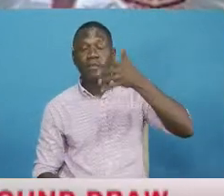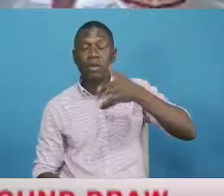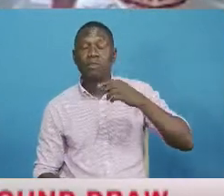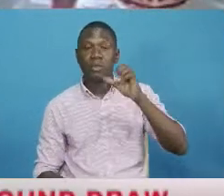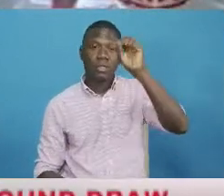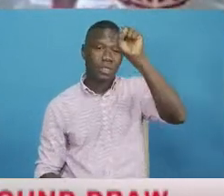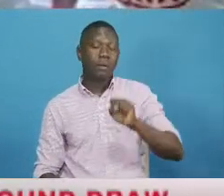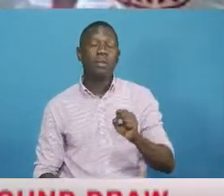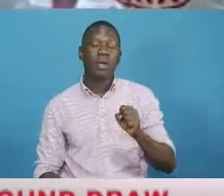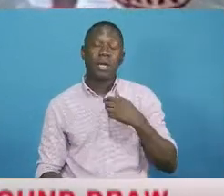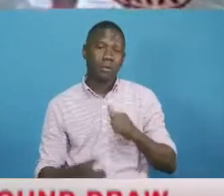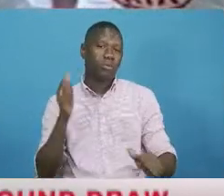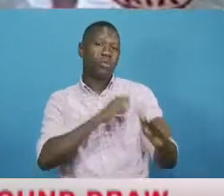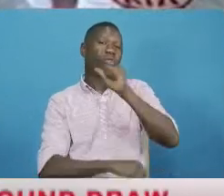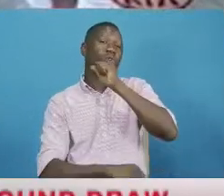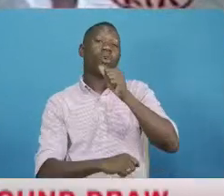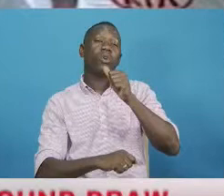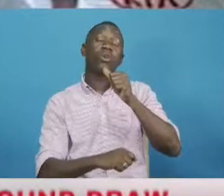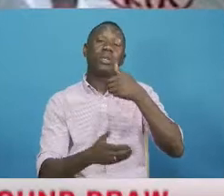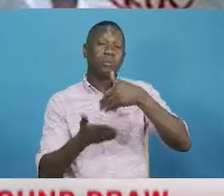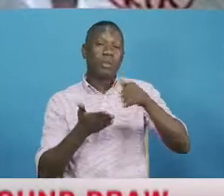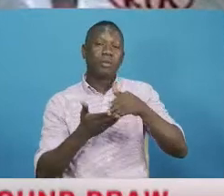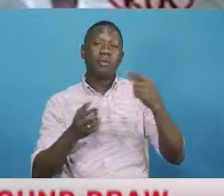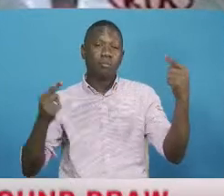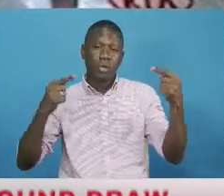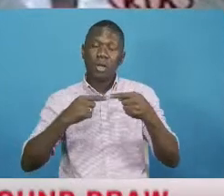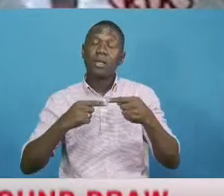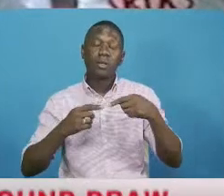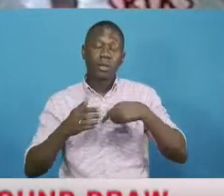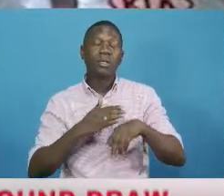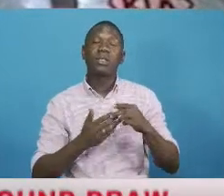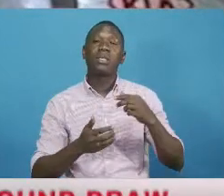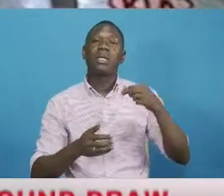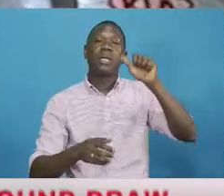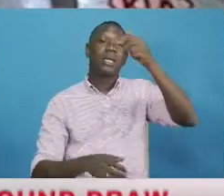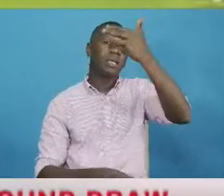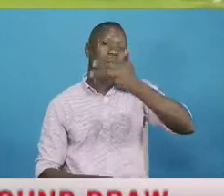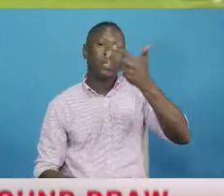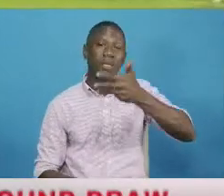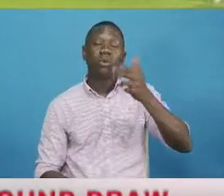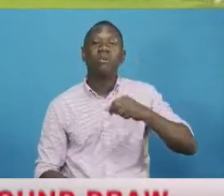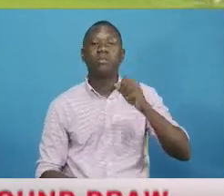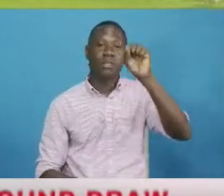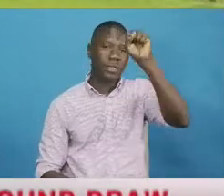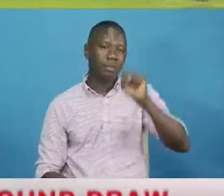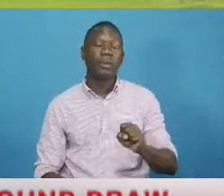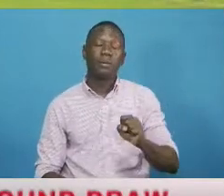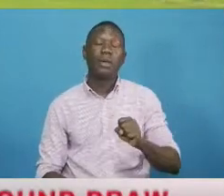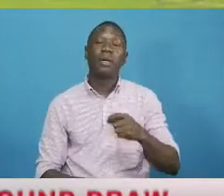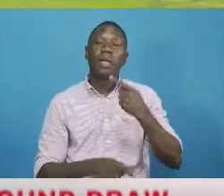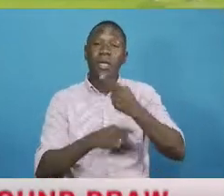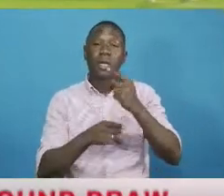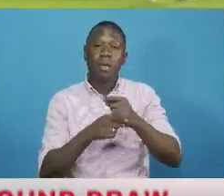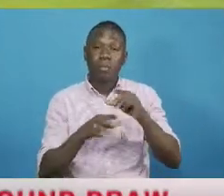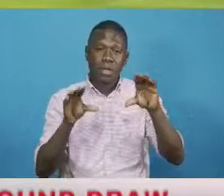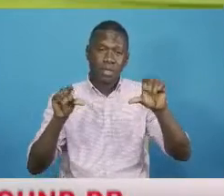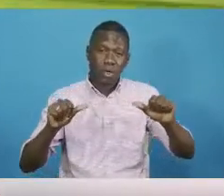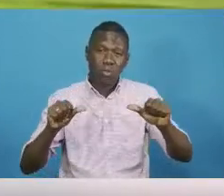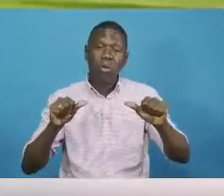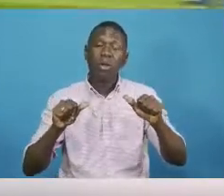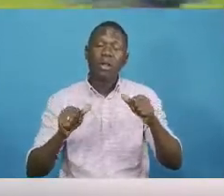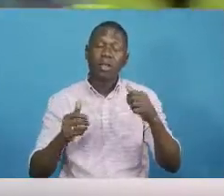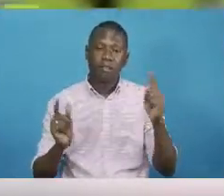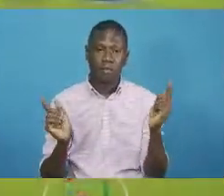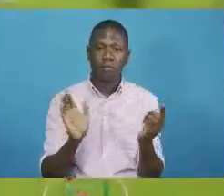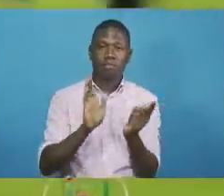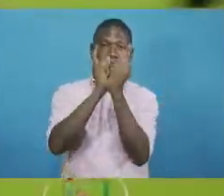and the return leg in the week of the 17th to the 19th of September. Gambian clubs have faced North African sides in both